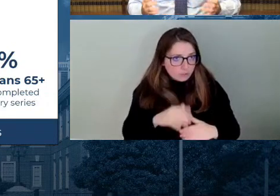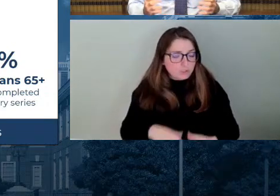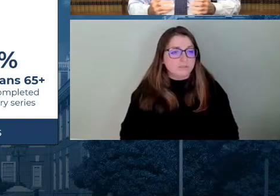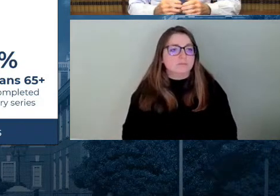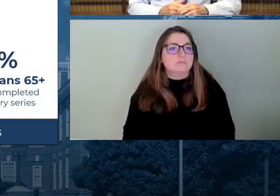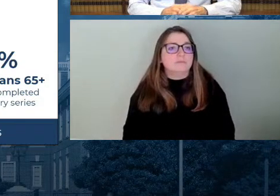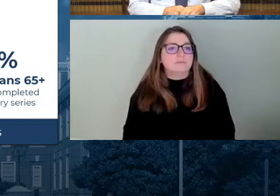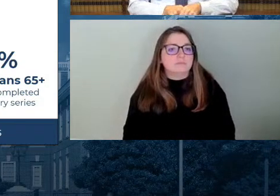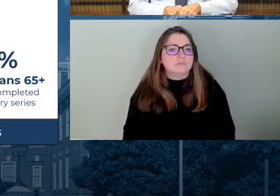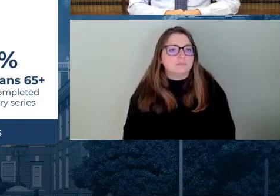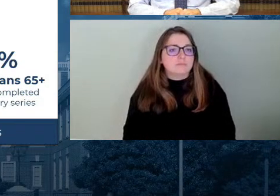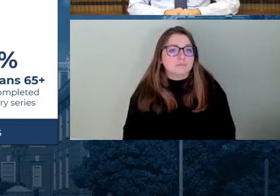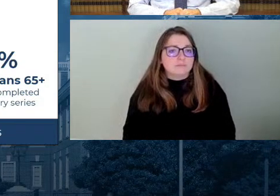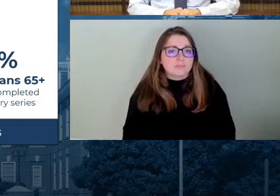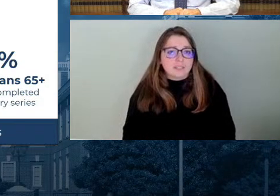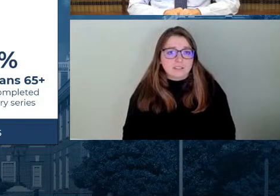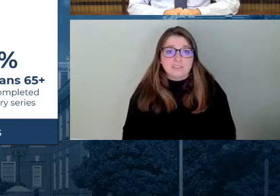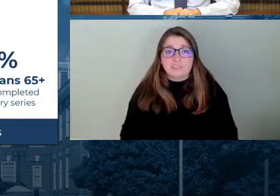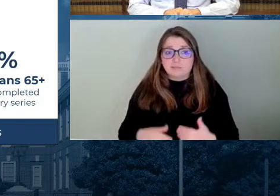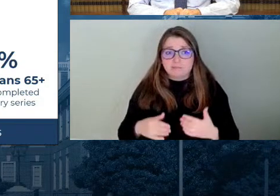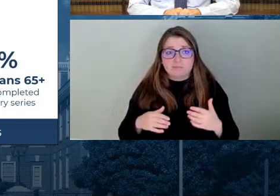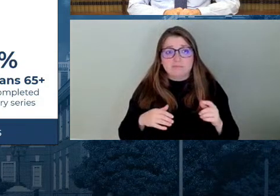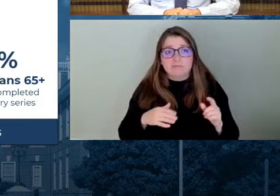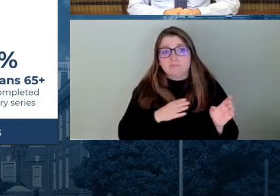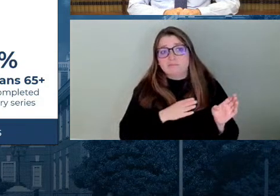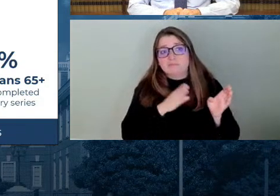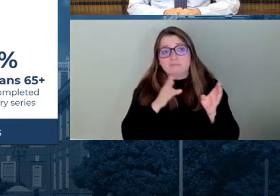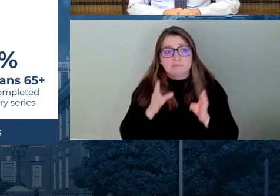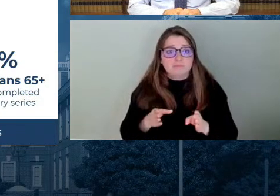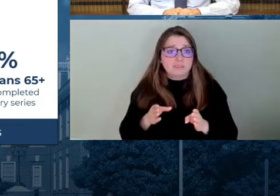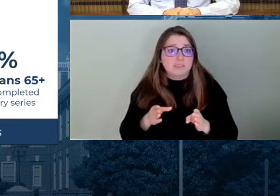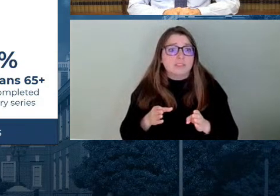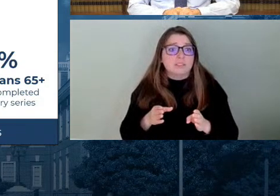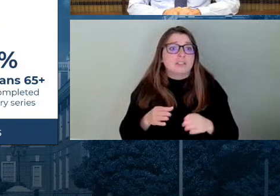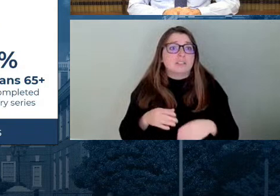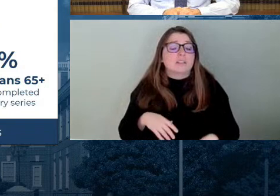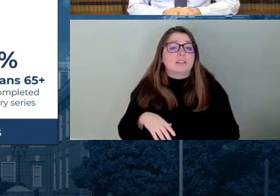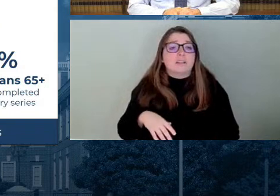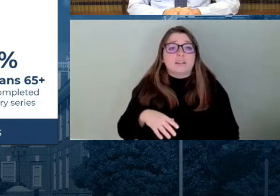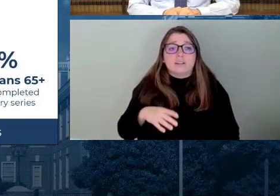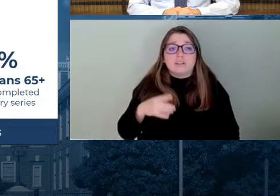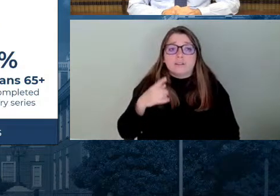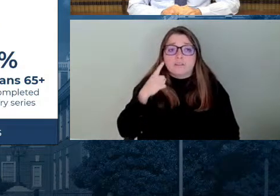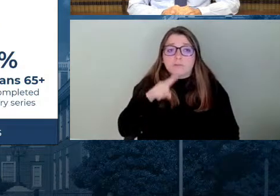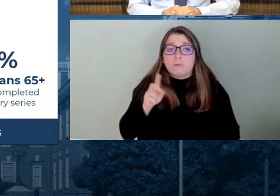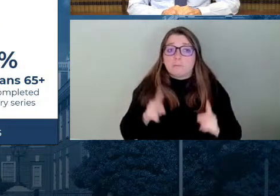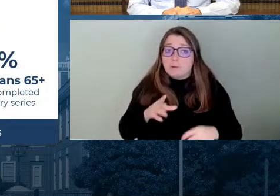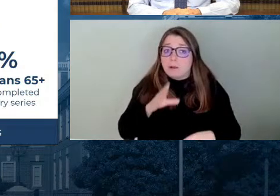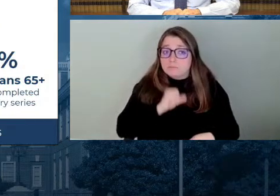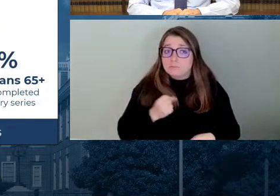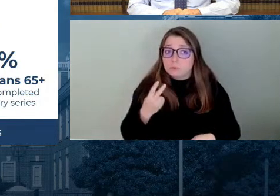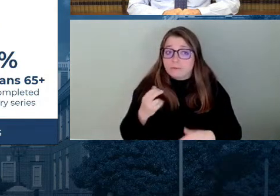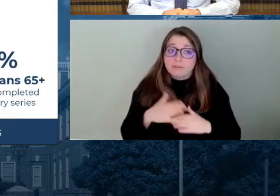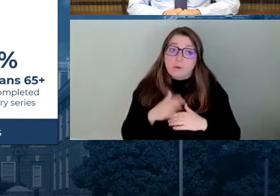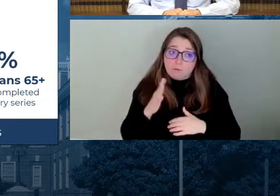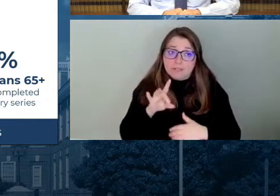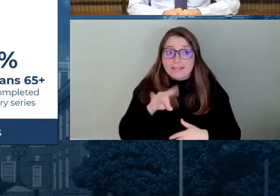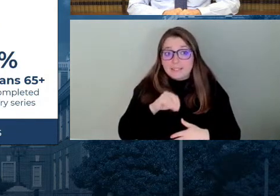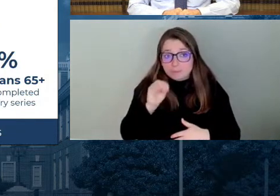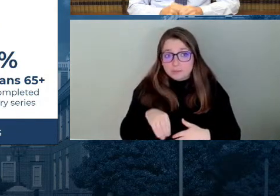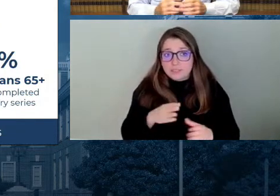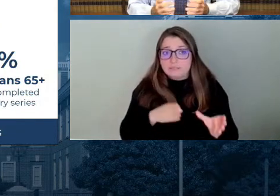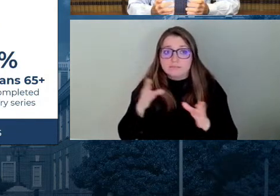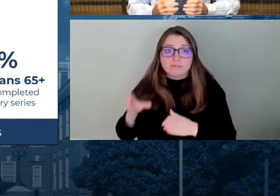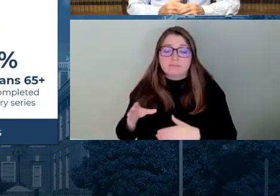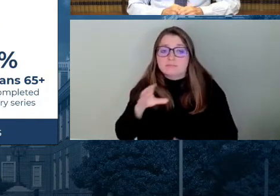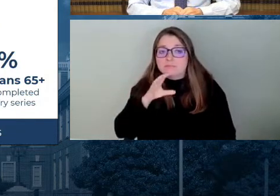series. So 3/4 of Delawareans, 80% for 12 and over, 82% for 18 and over,